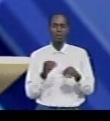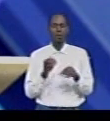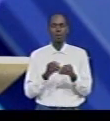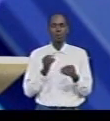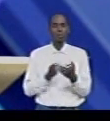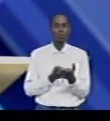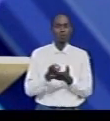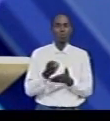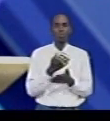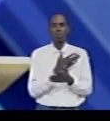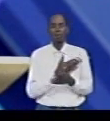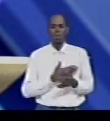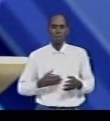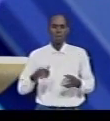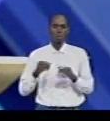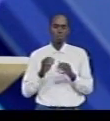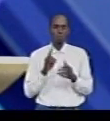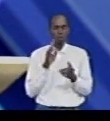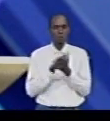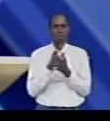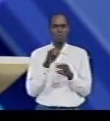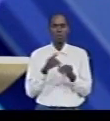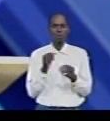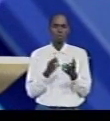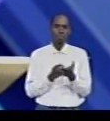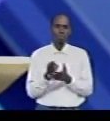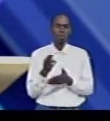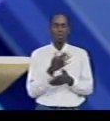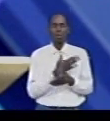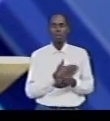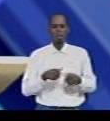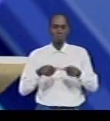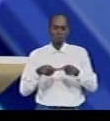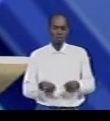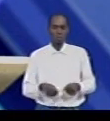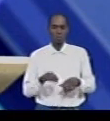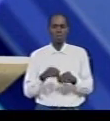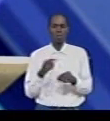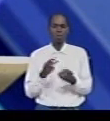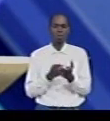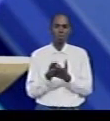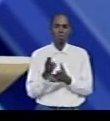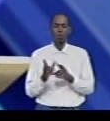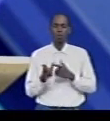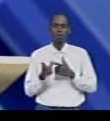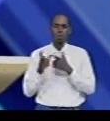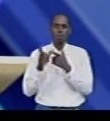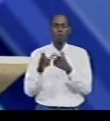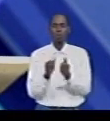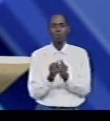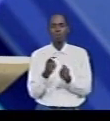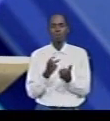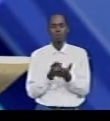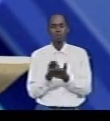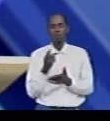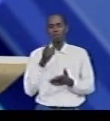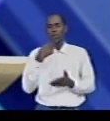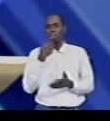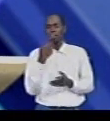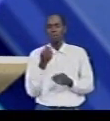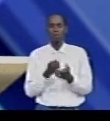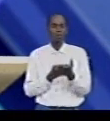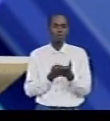and hold on to the truth, abide in the truth, run with the truth, speak the truth,